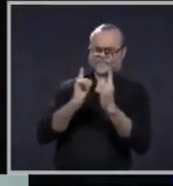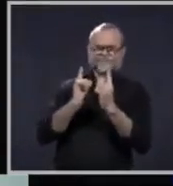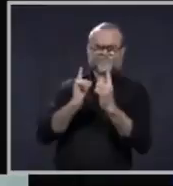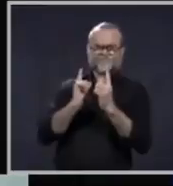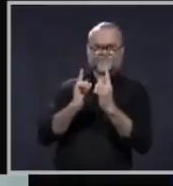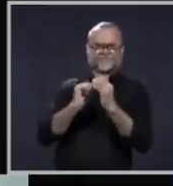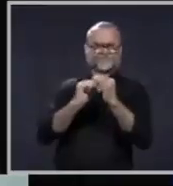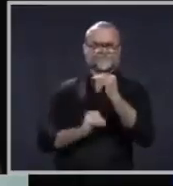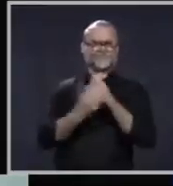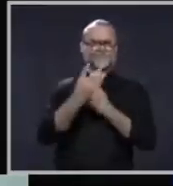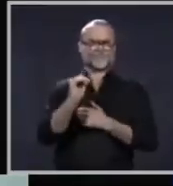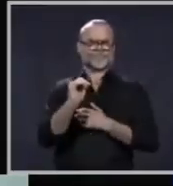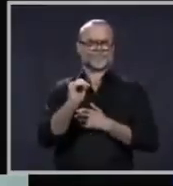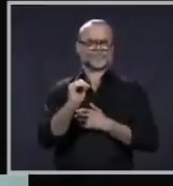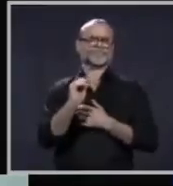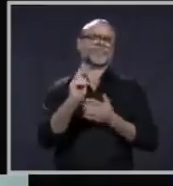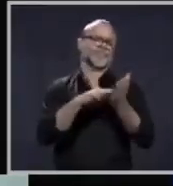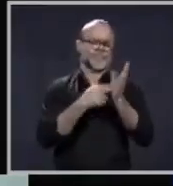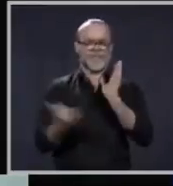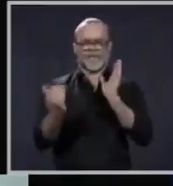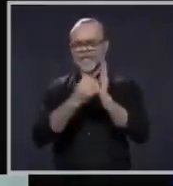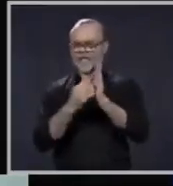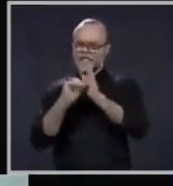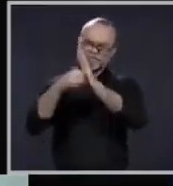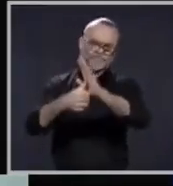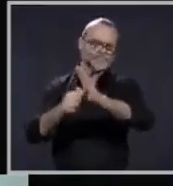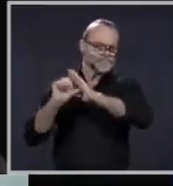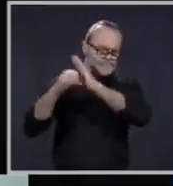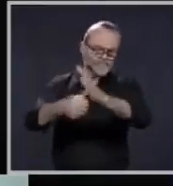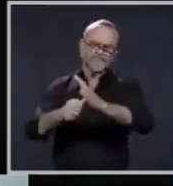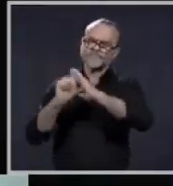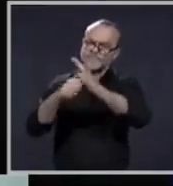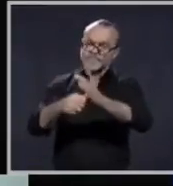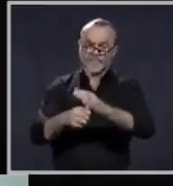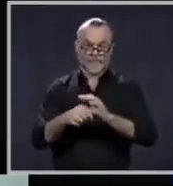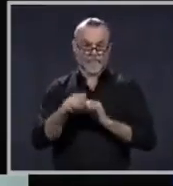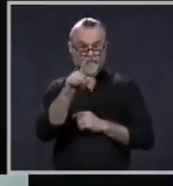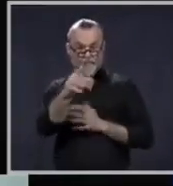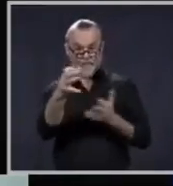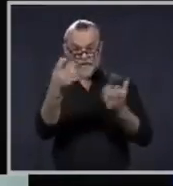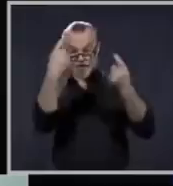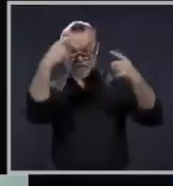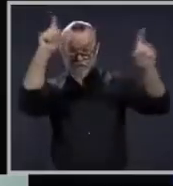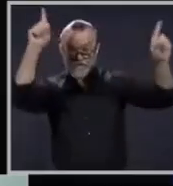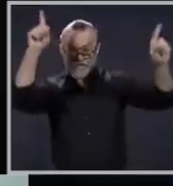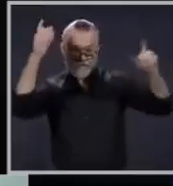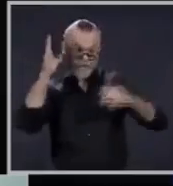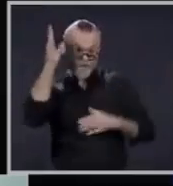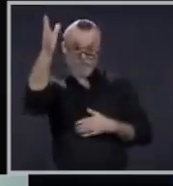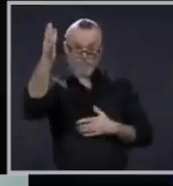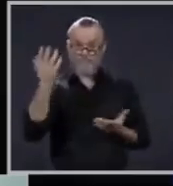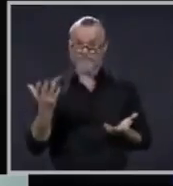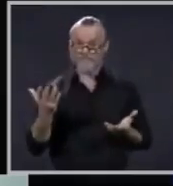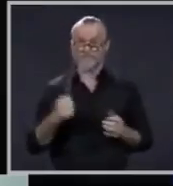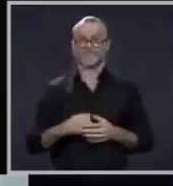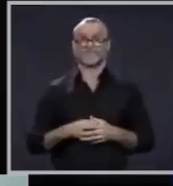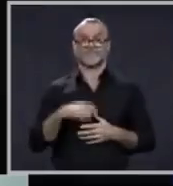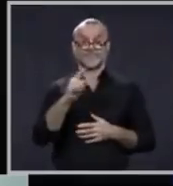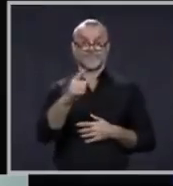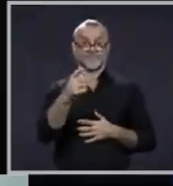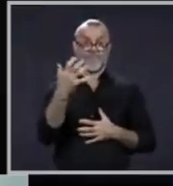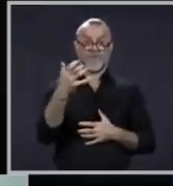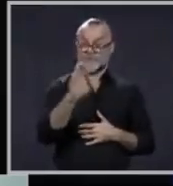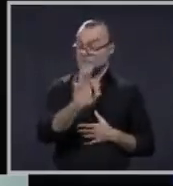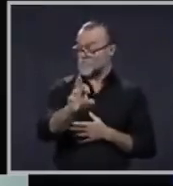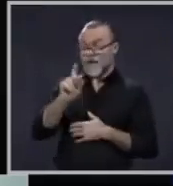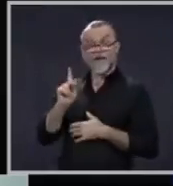reopening. So it's important for everybody to respect. And I can understand that a nurse working very hard